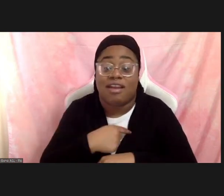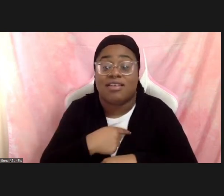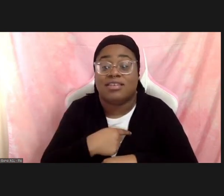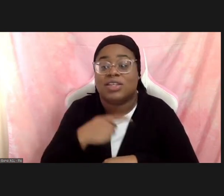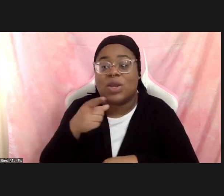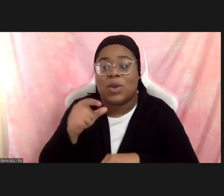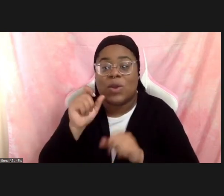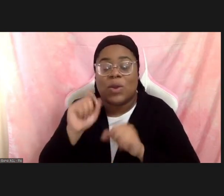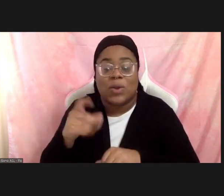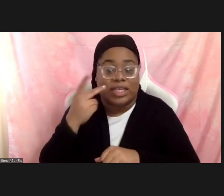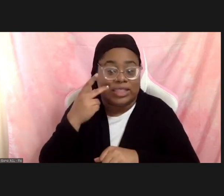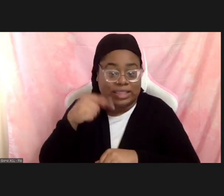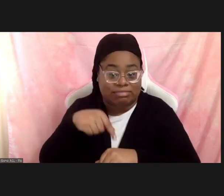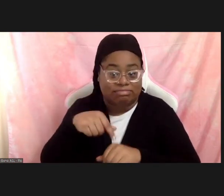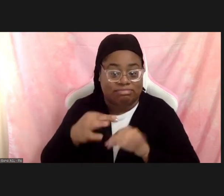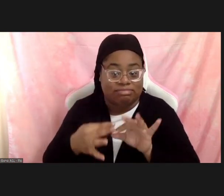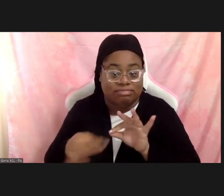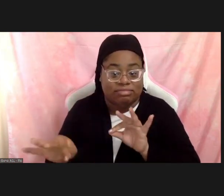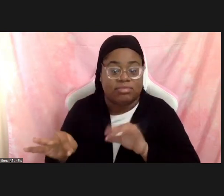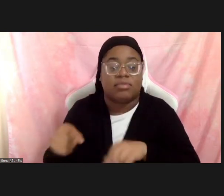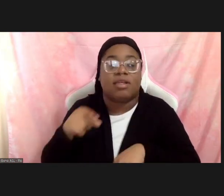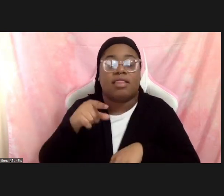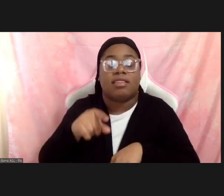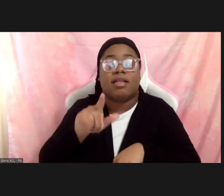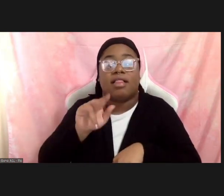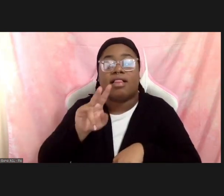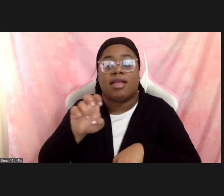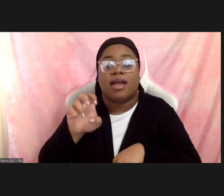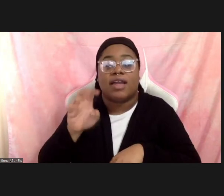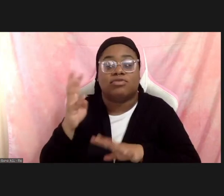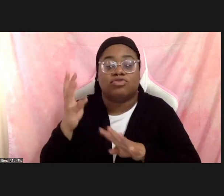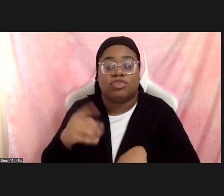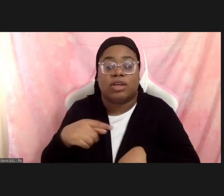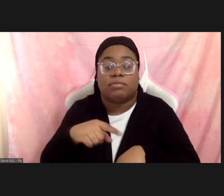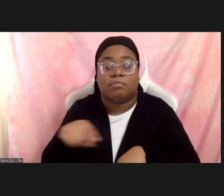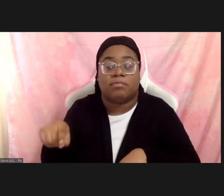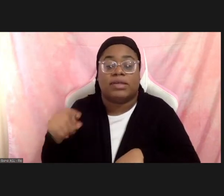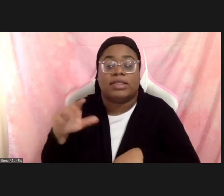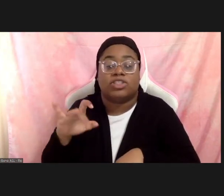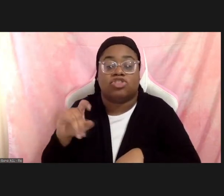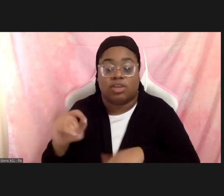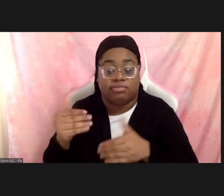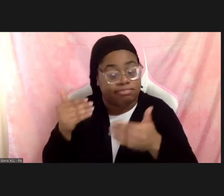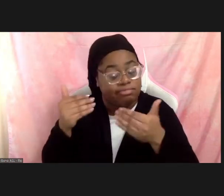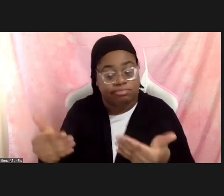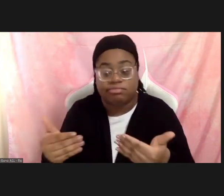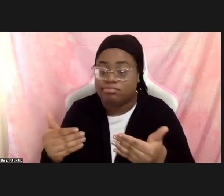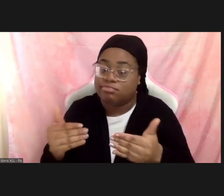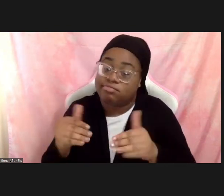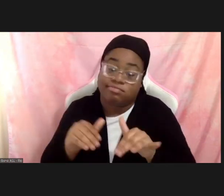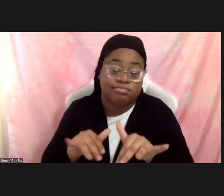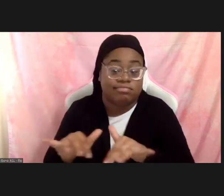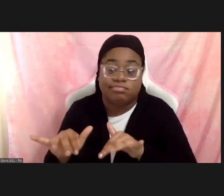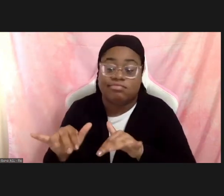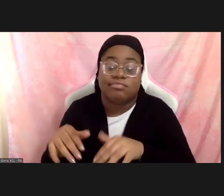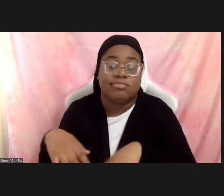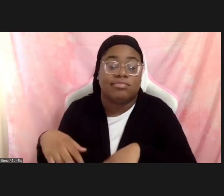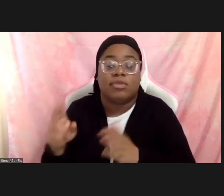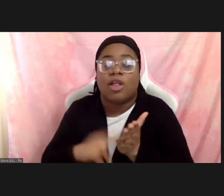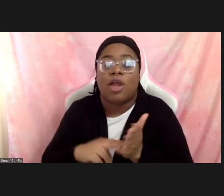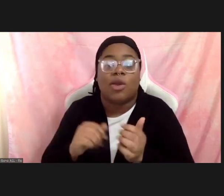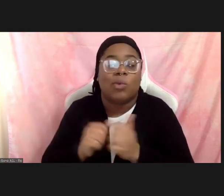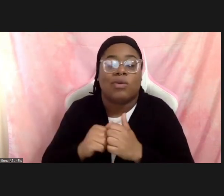can see below the live stream, the chat. Feel free to log in with any name that